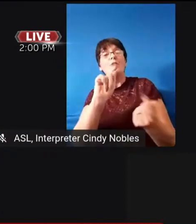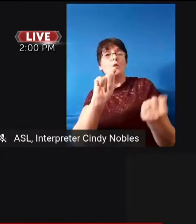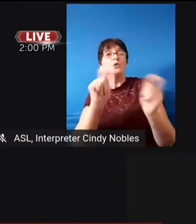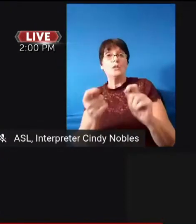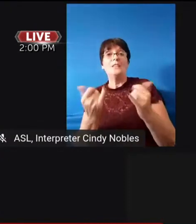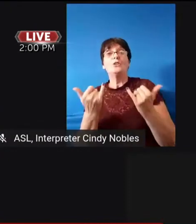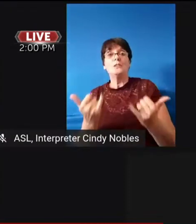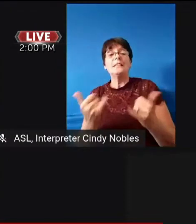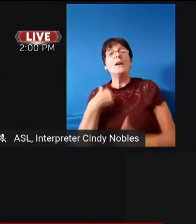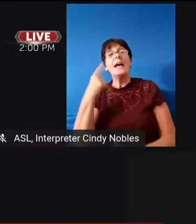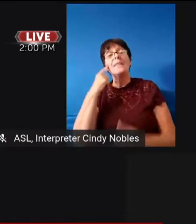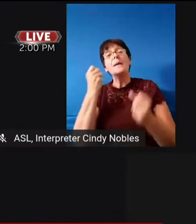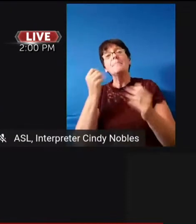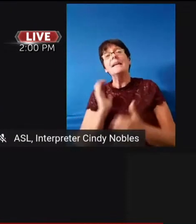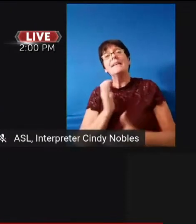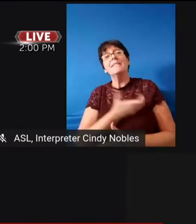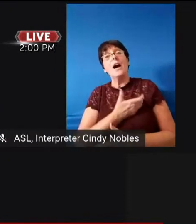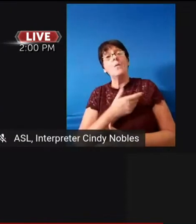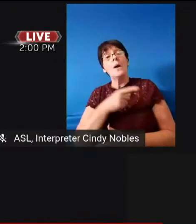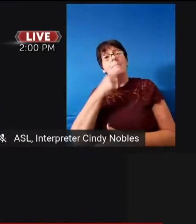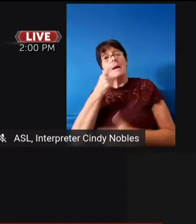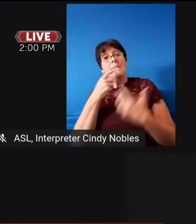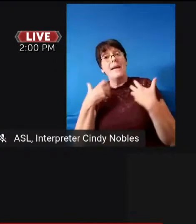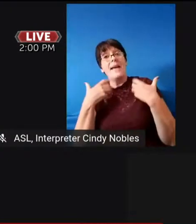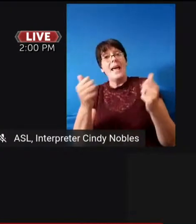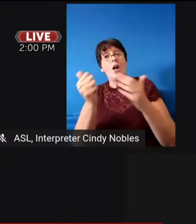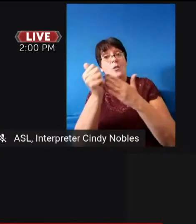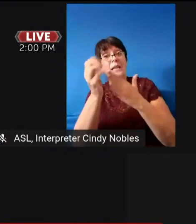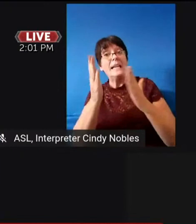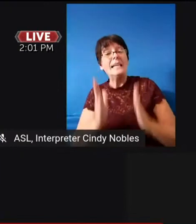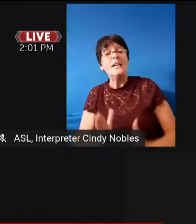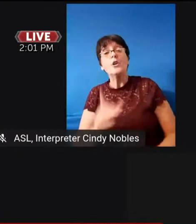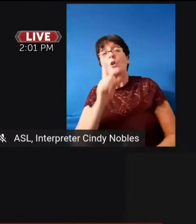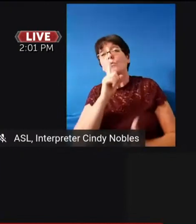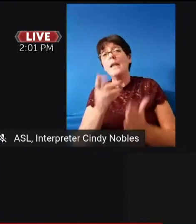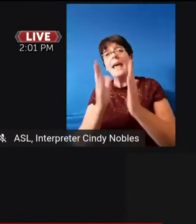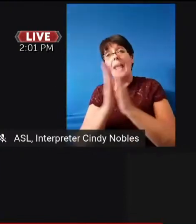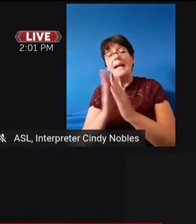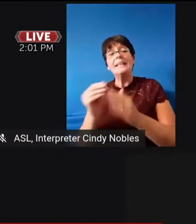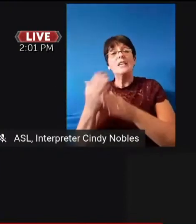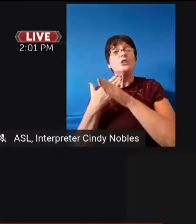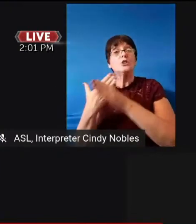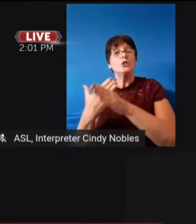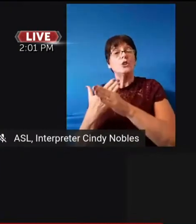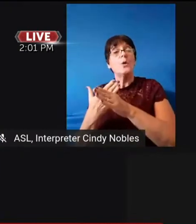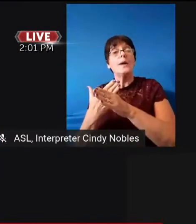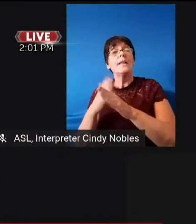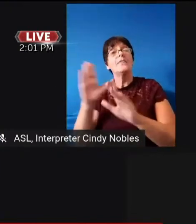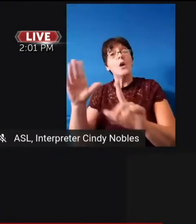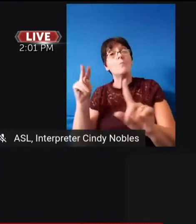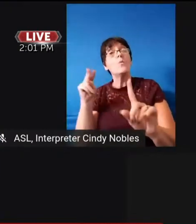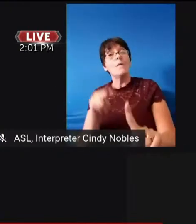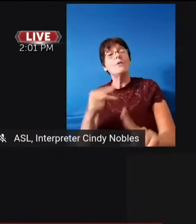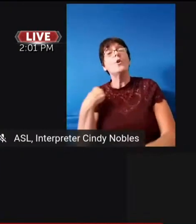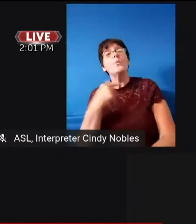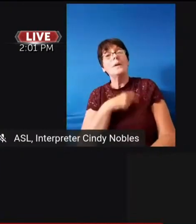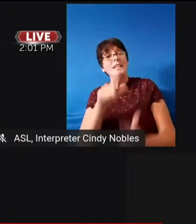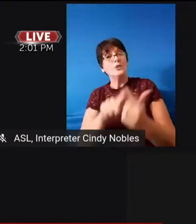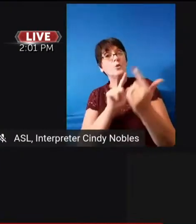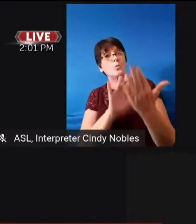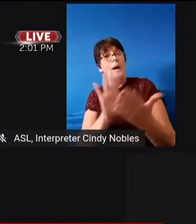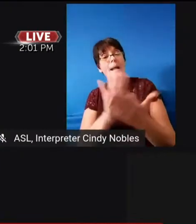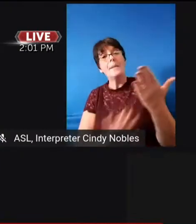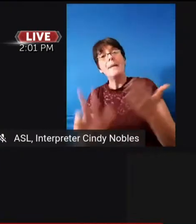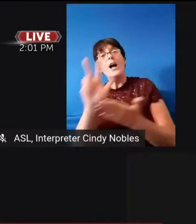And I think a number of our public health leaders were really asking and sharing the point of view that we needed to wait about 3